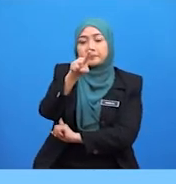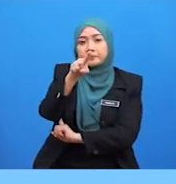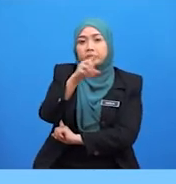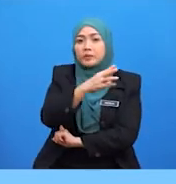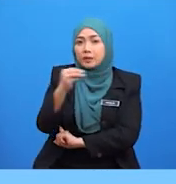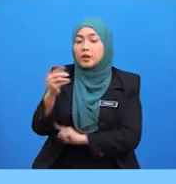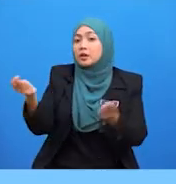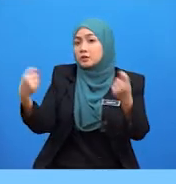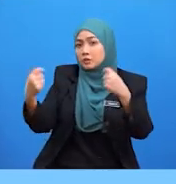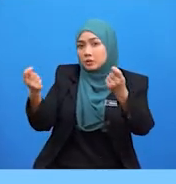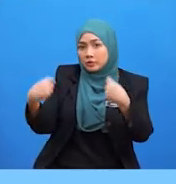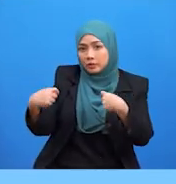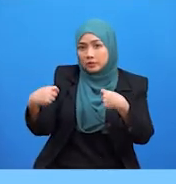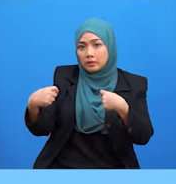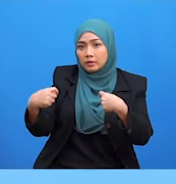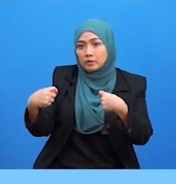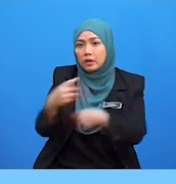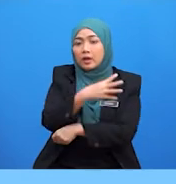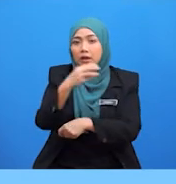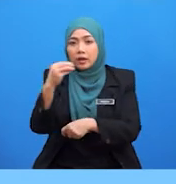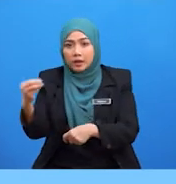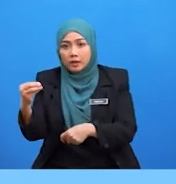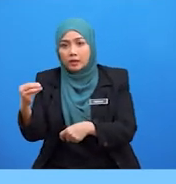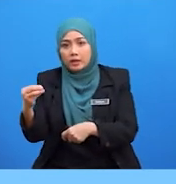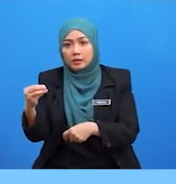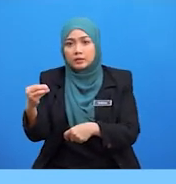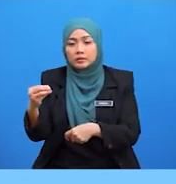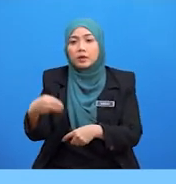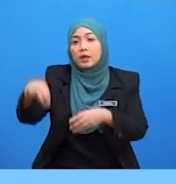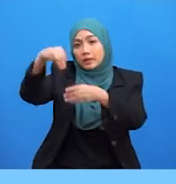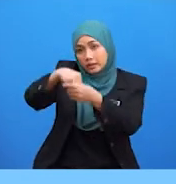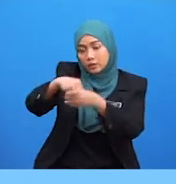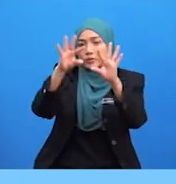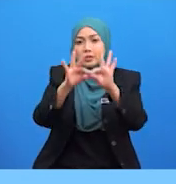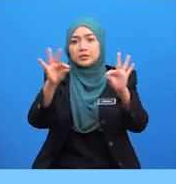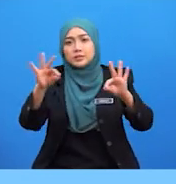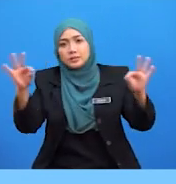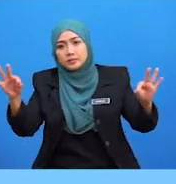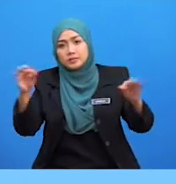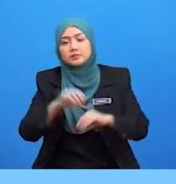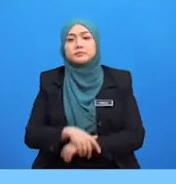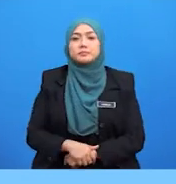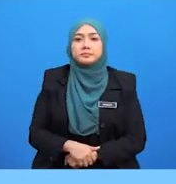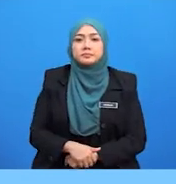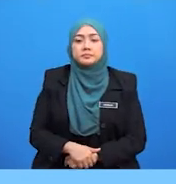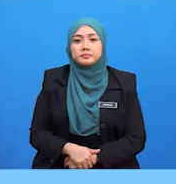Underline the adjectives and circle the transportations in your sentences.